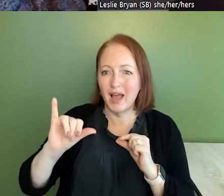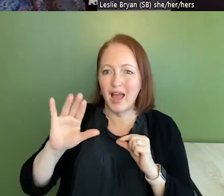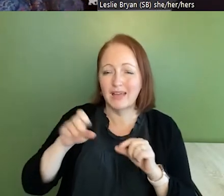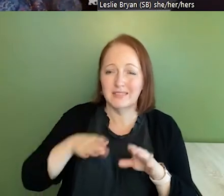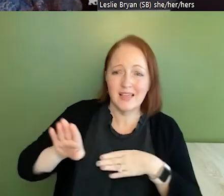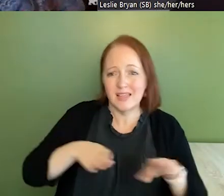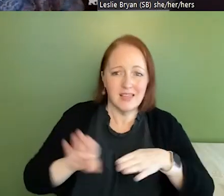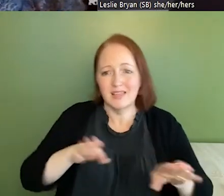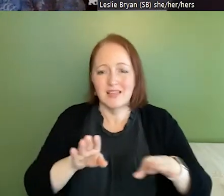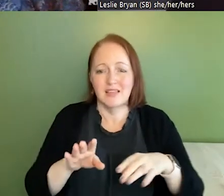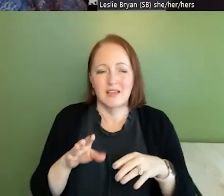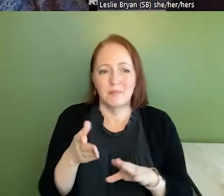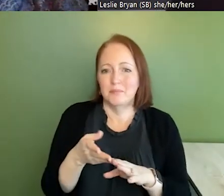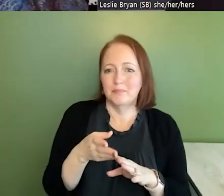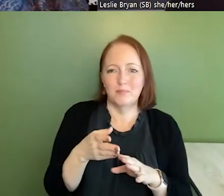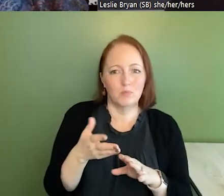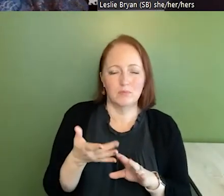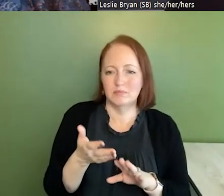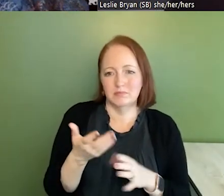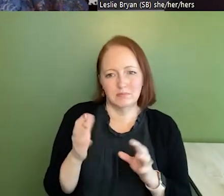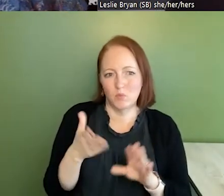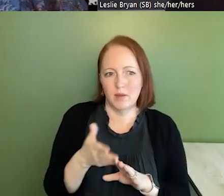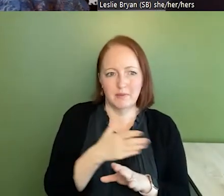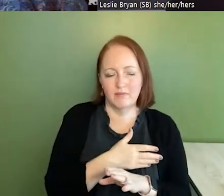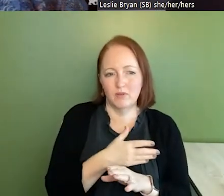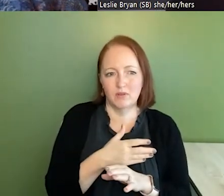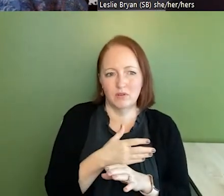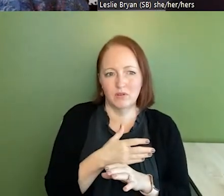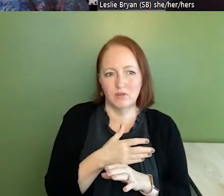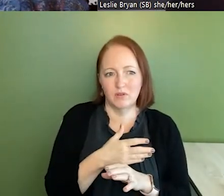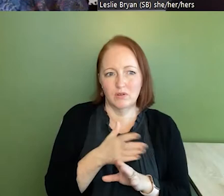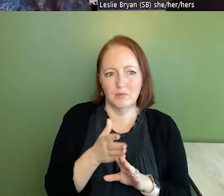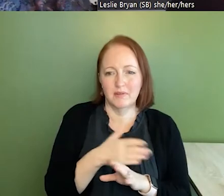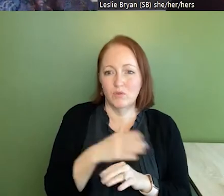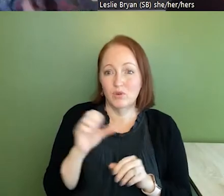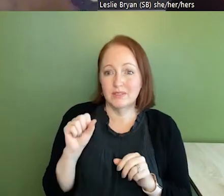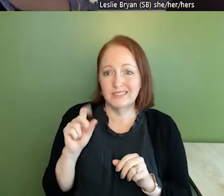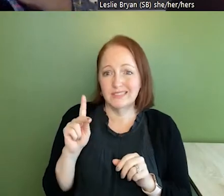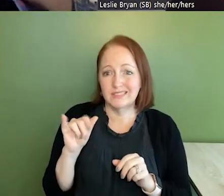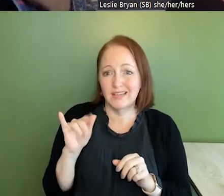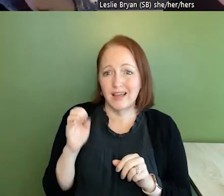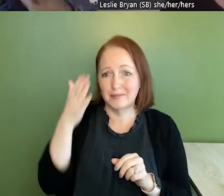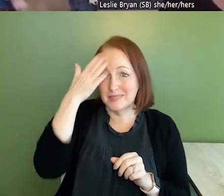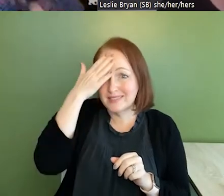and sliding. And this was way before, oh my goodness, it was before Skype.